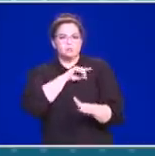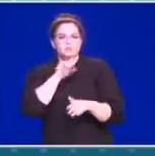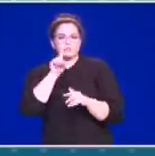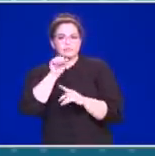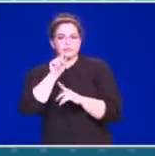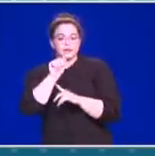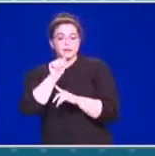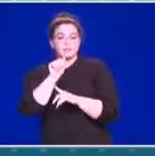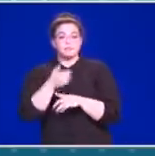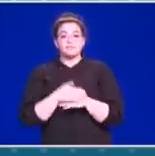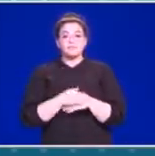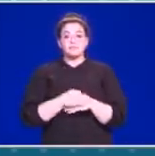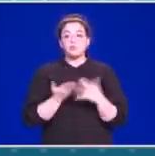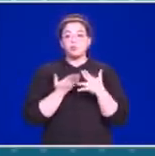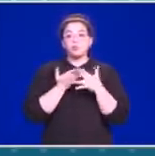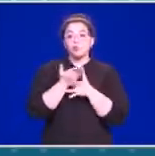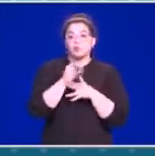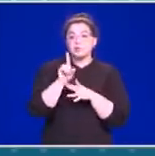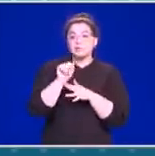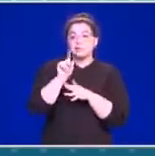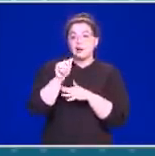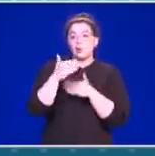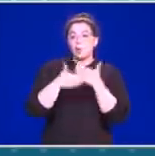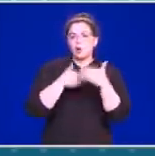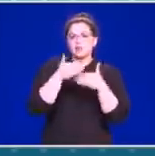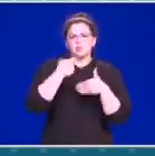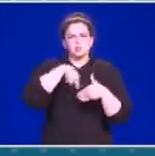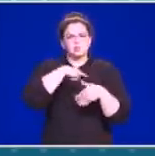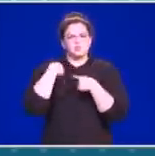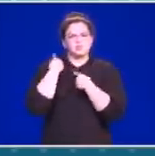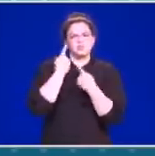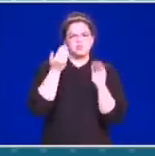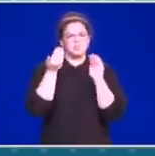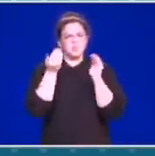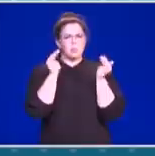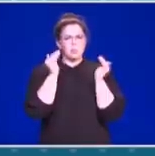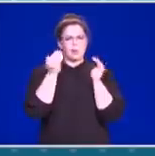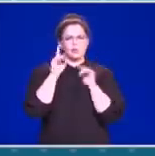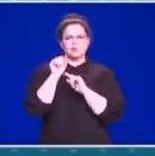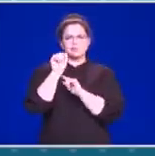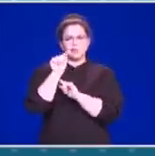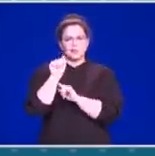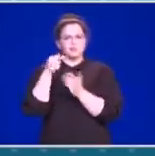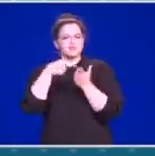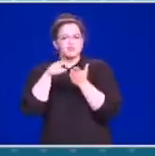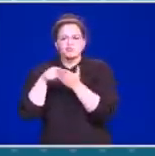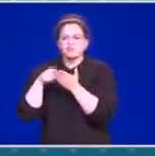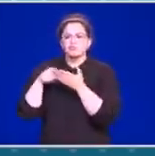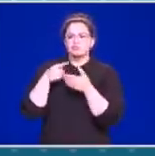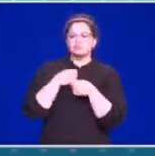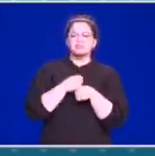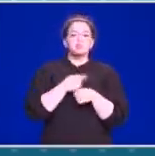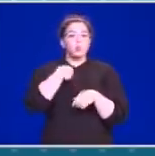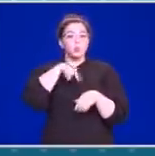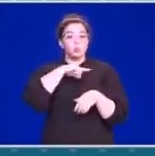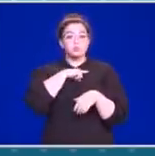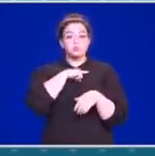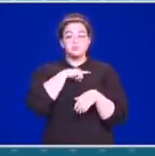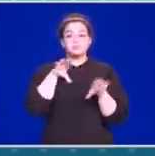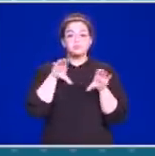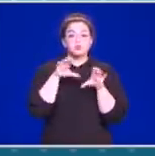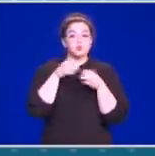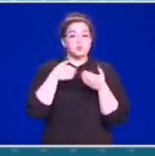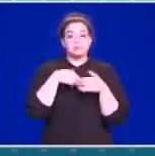Throughout data processing, we've been comparing the counts to benchmarks as part of our quality checks on the data, and we have conducted one of the most